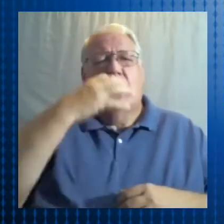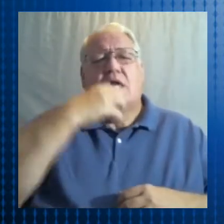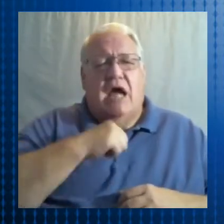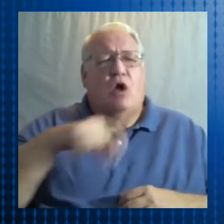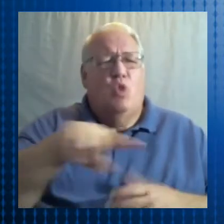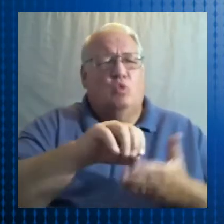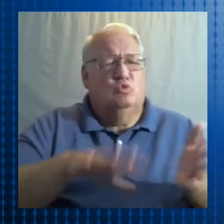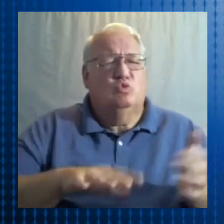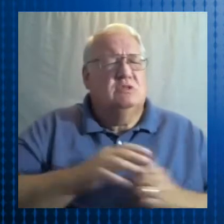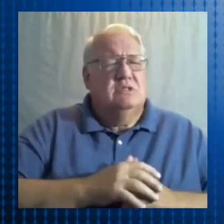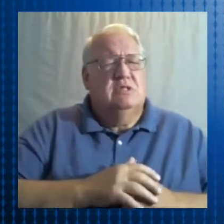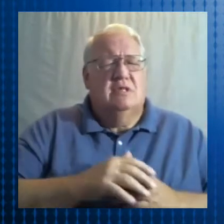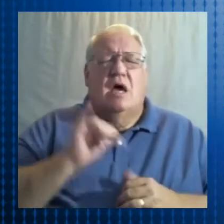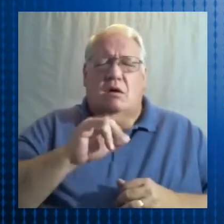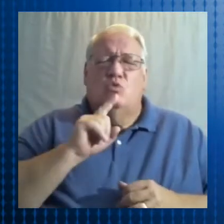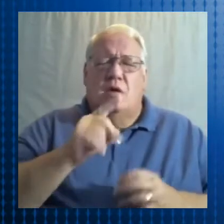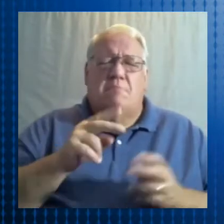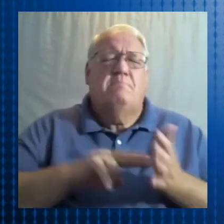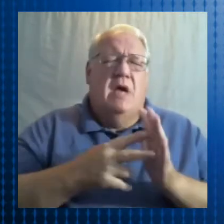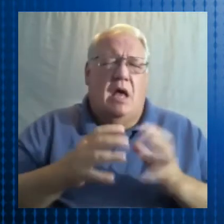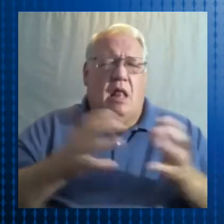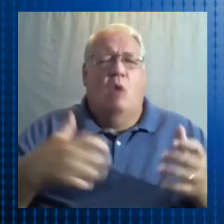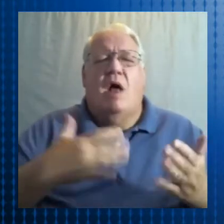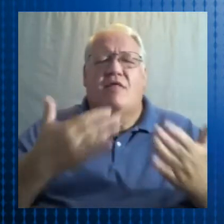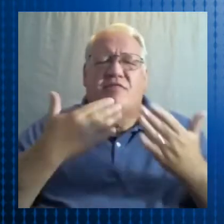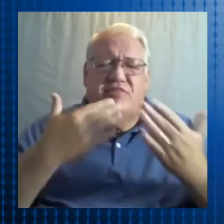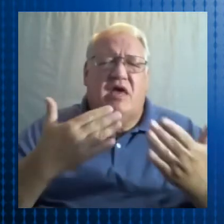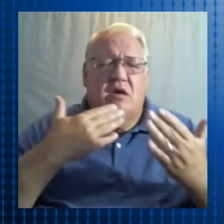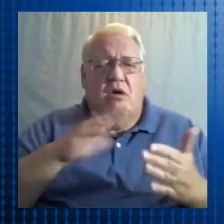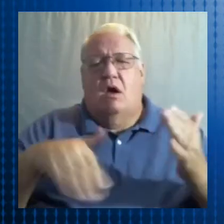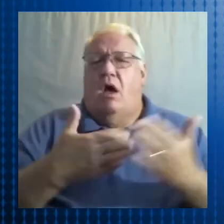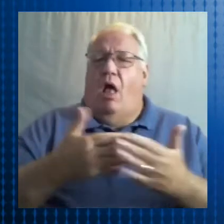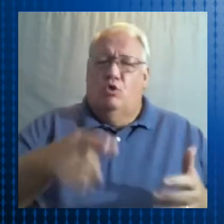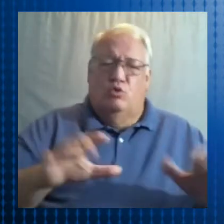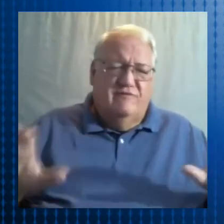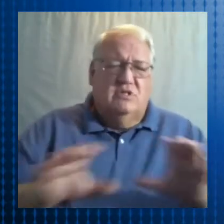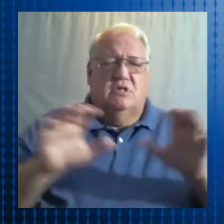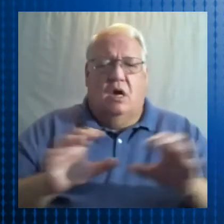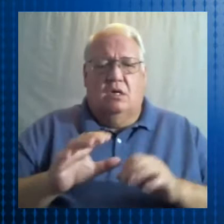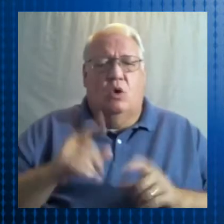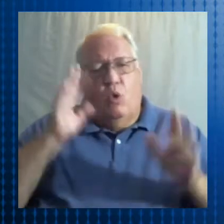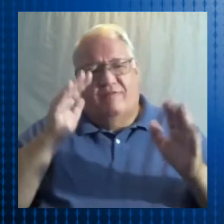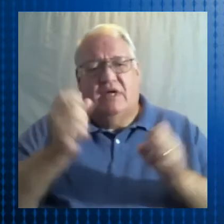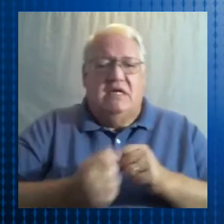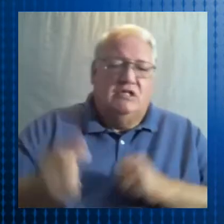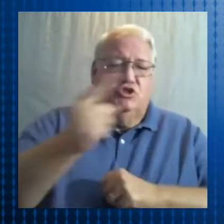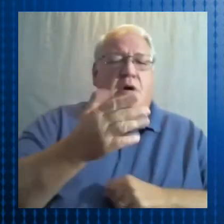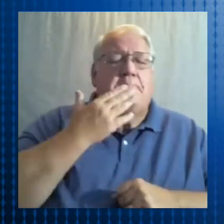lot. And I want to thank you so much for all you've done this year, and hopefully next year will be a better year for